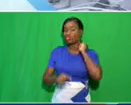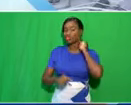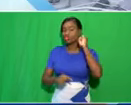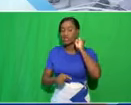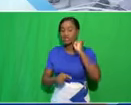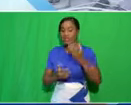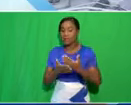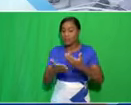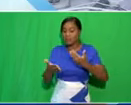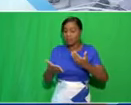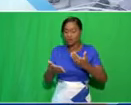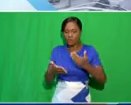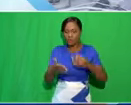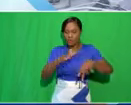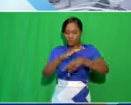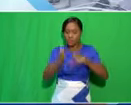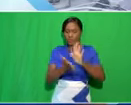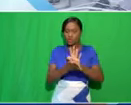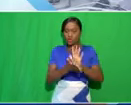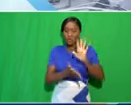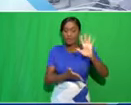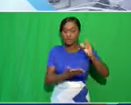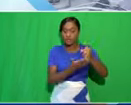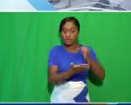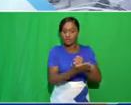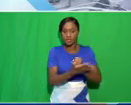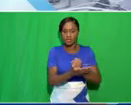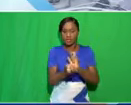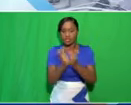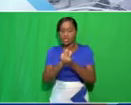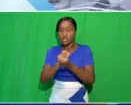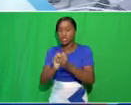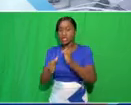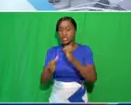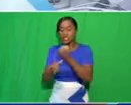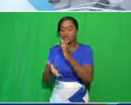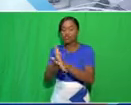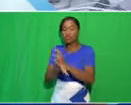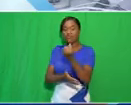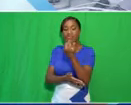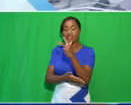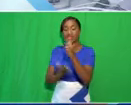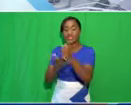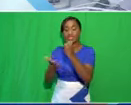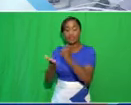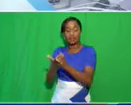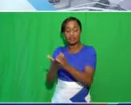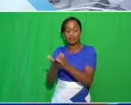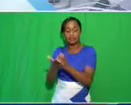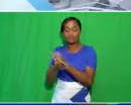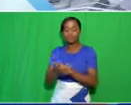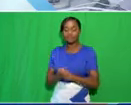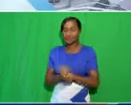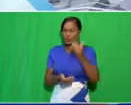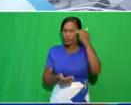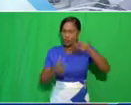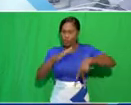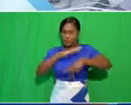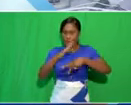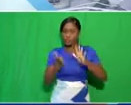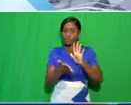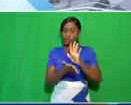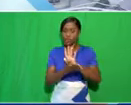have 5 subjects. Now we have 13 subjects. We have less supervision because we know in the schools, in the primary schools, we